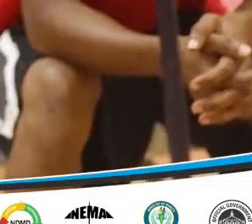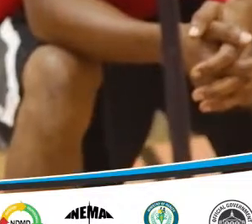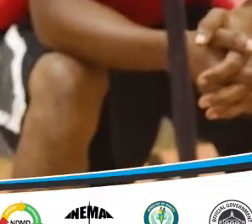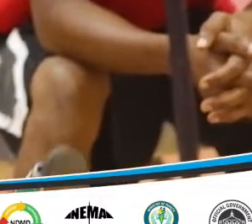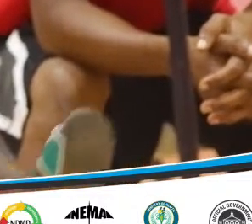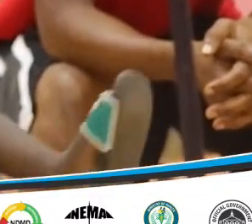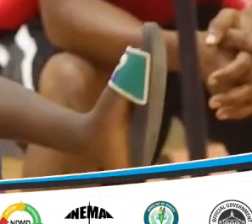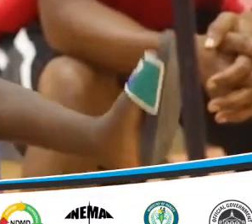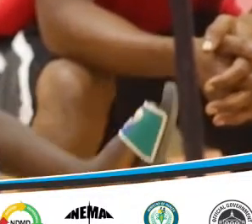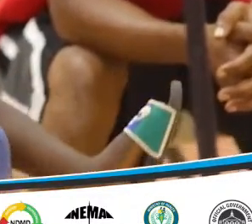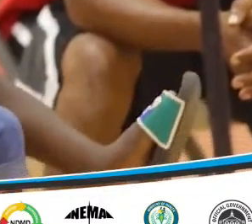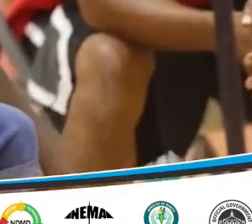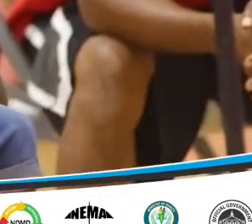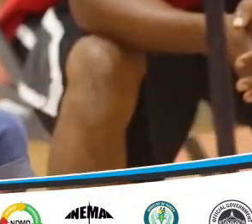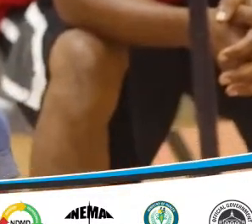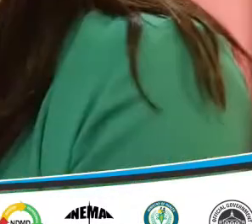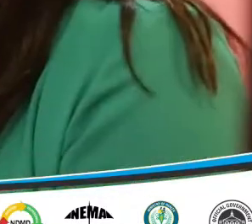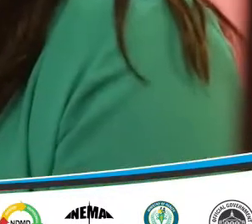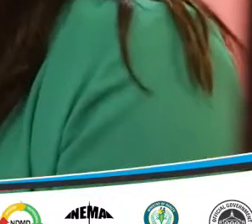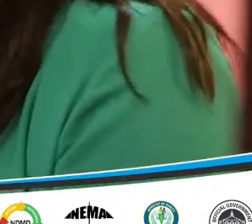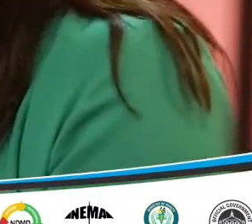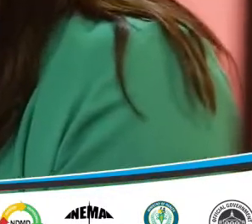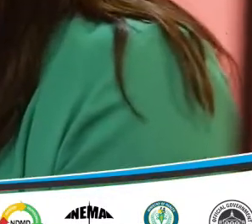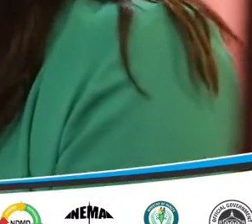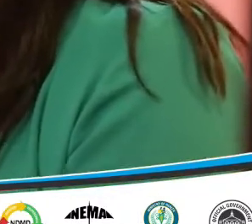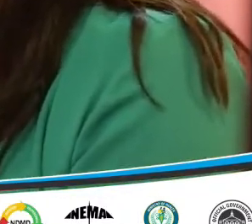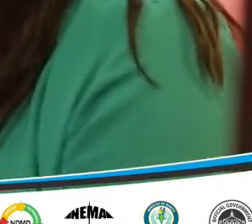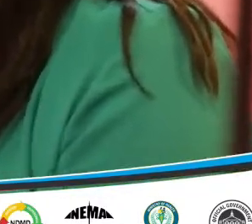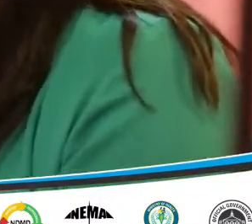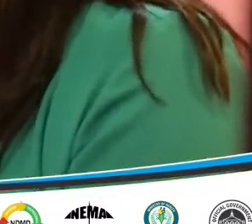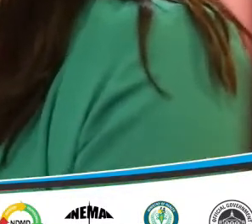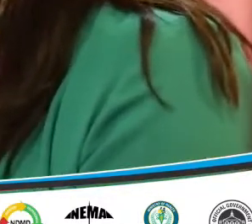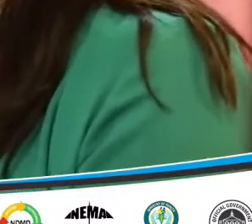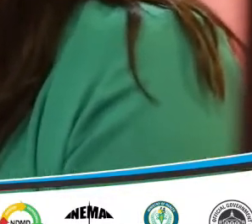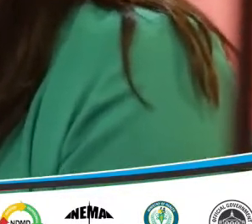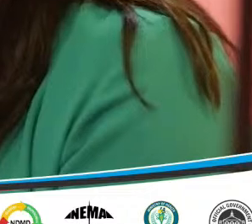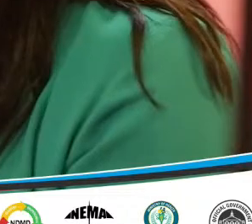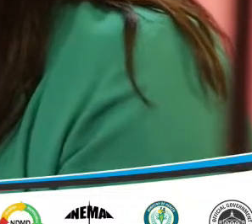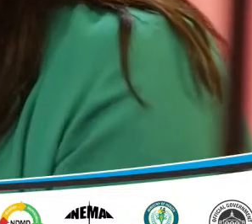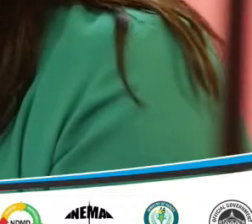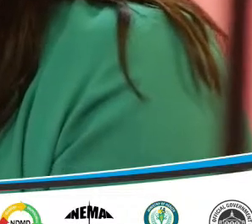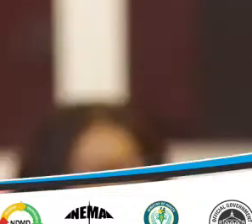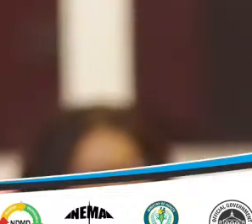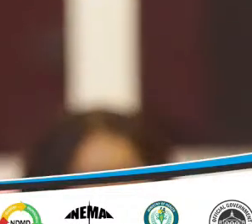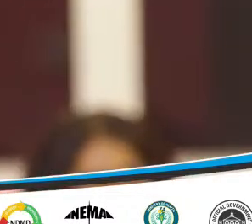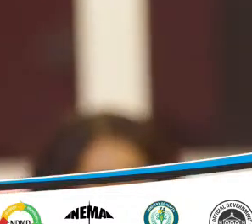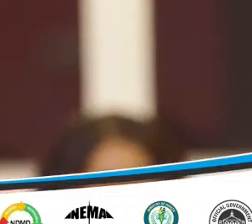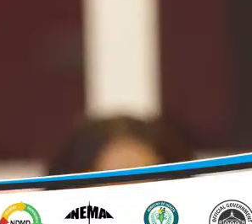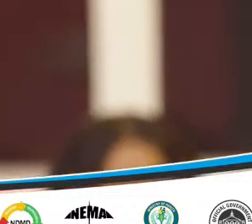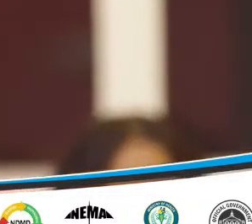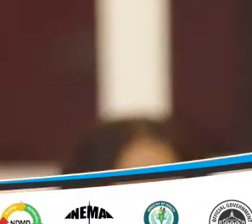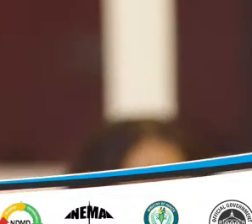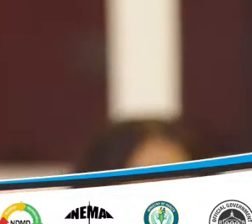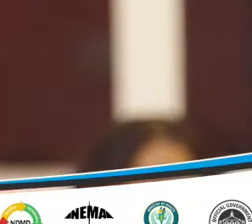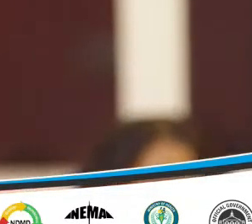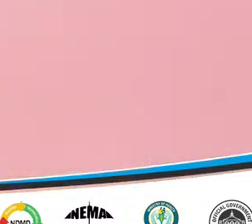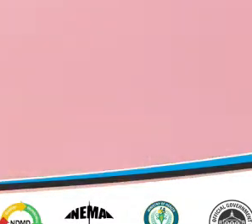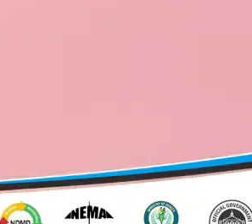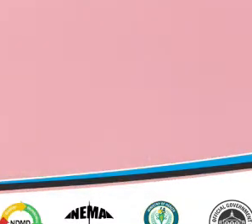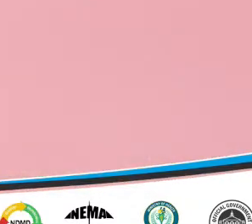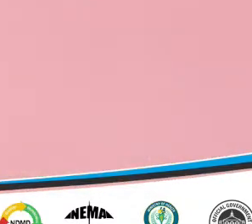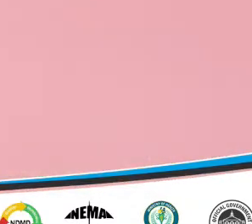our Permanent Secretary in Health, Dr. Dolores Stapleton Harris, and of course the District Medical